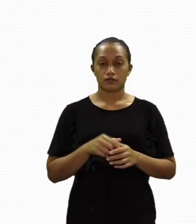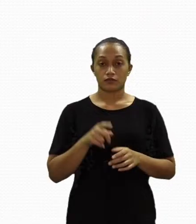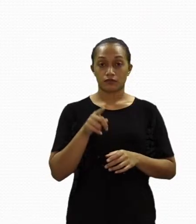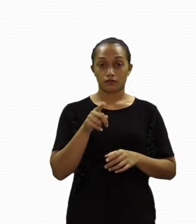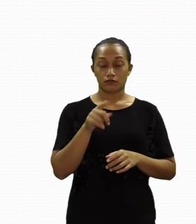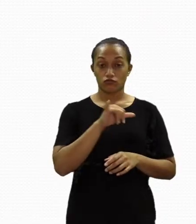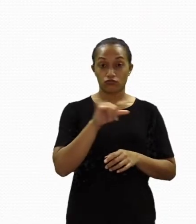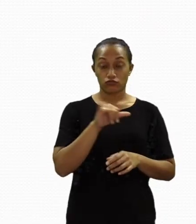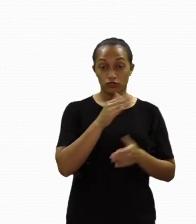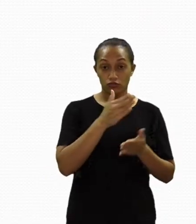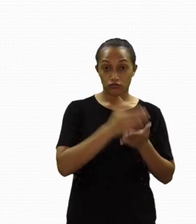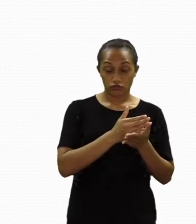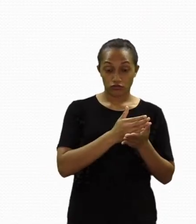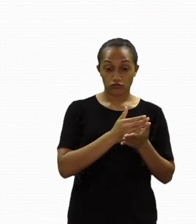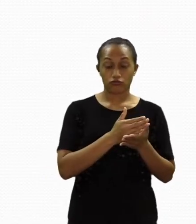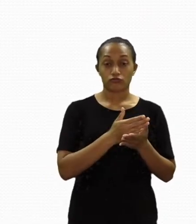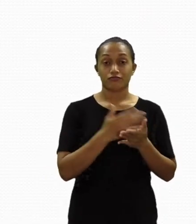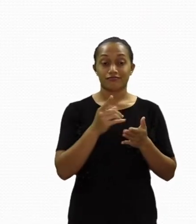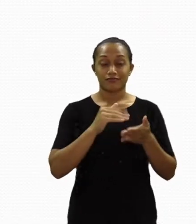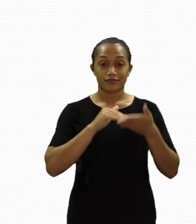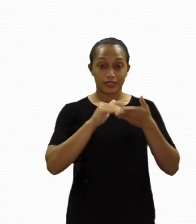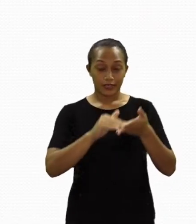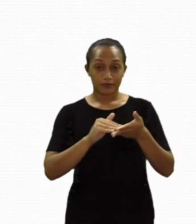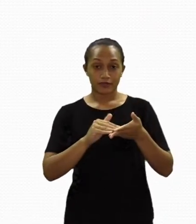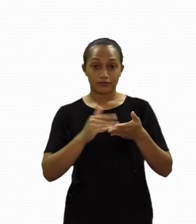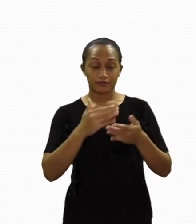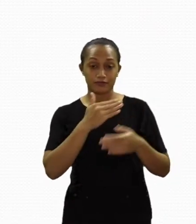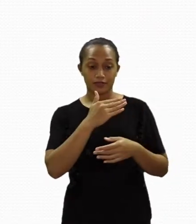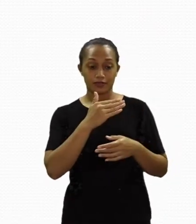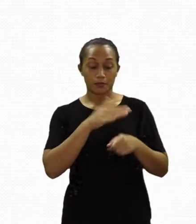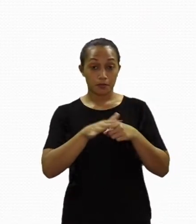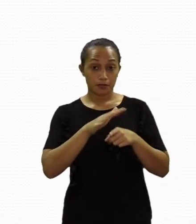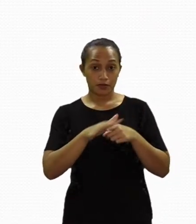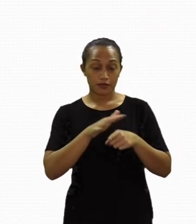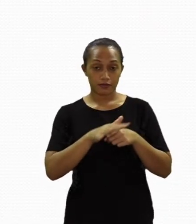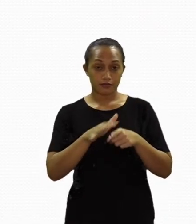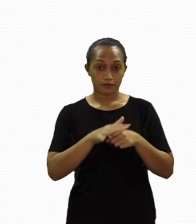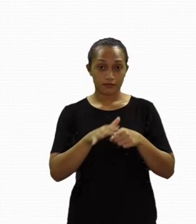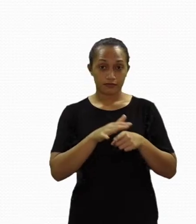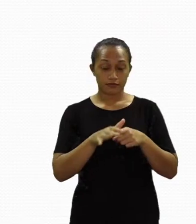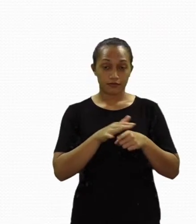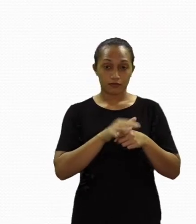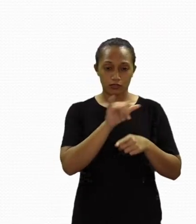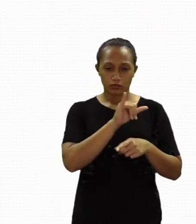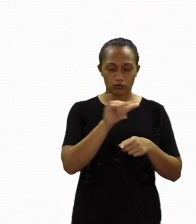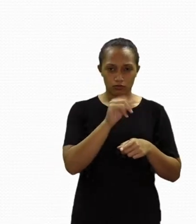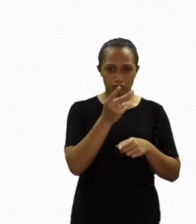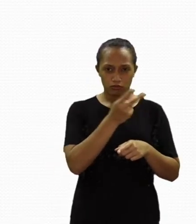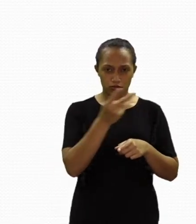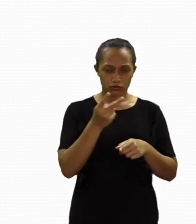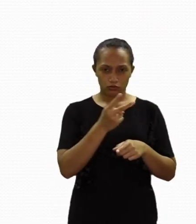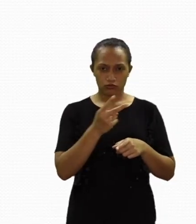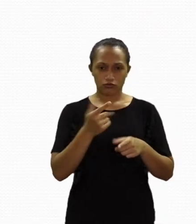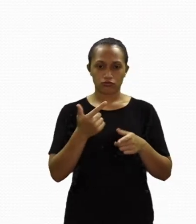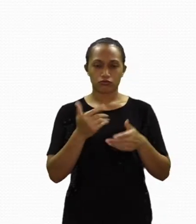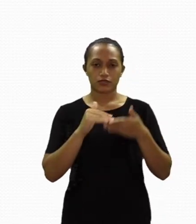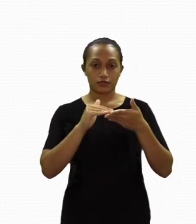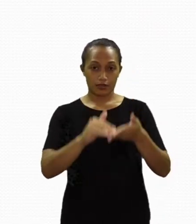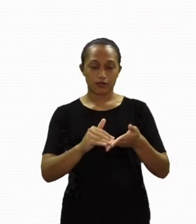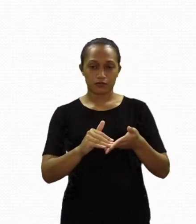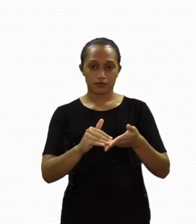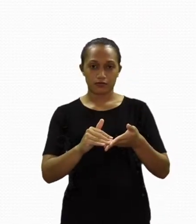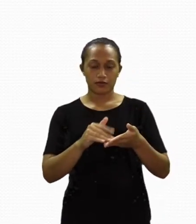is true about the benefits of exercise to the blood? Which of these is true about the benefits of exercise to the